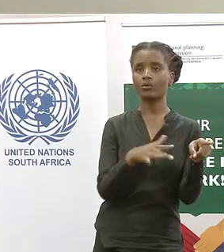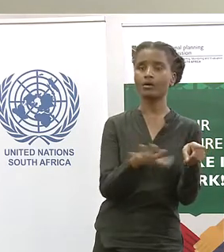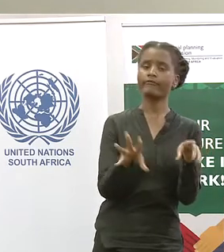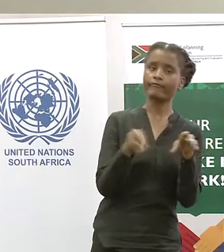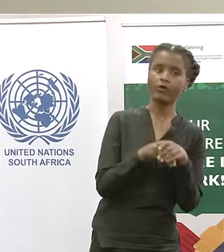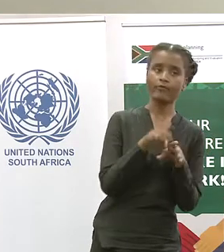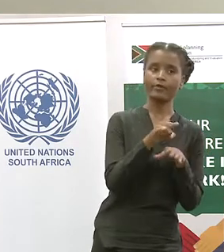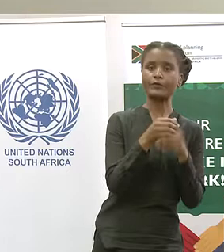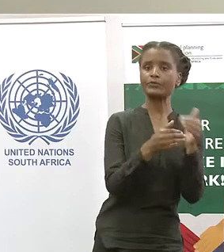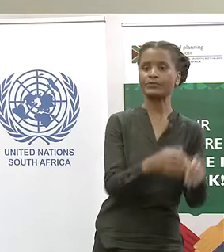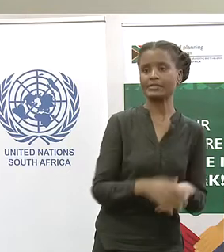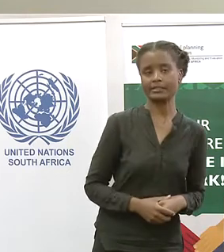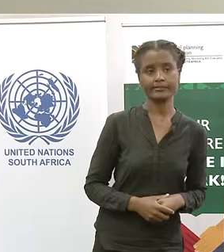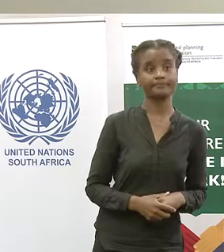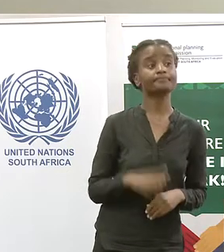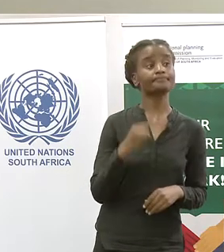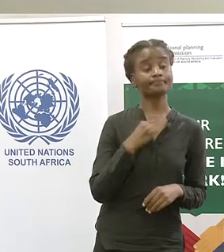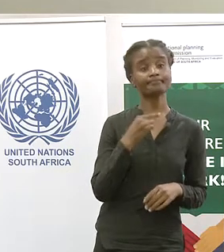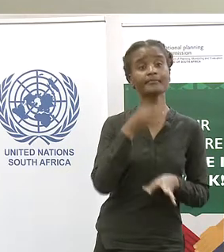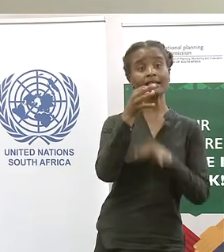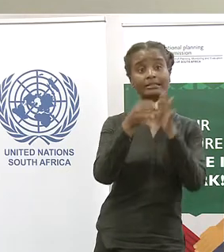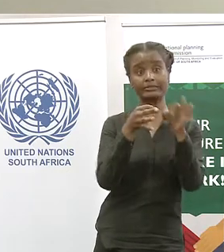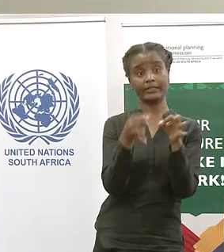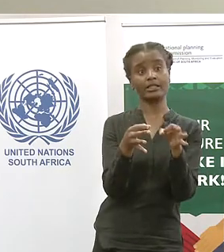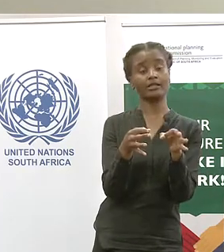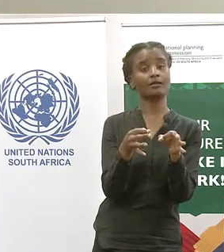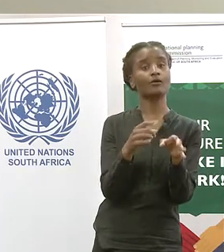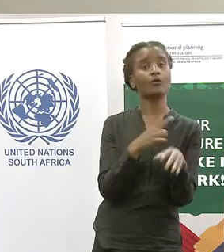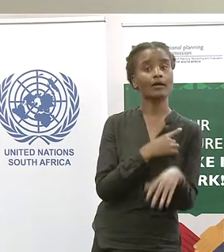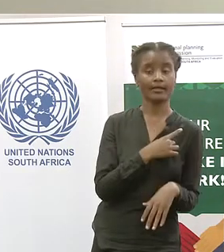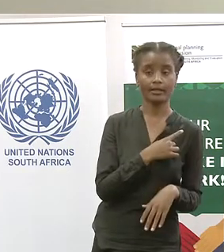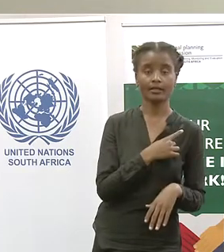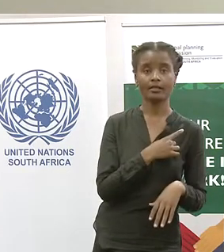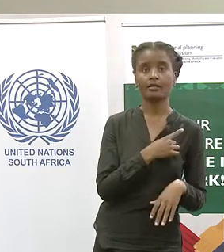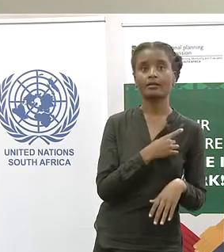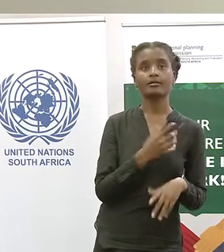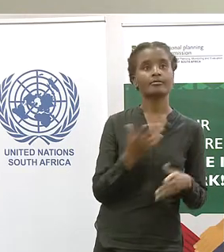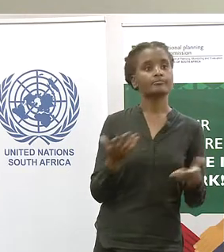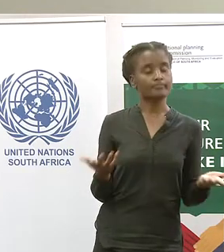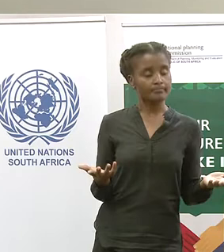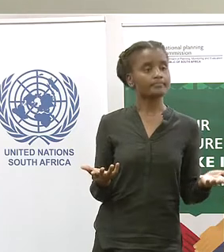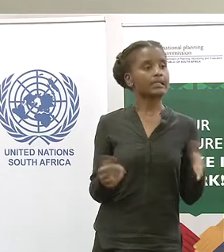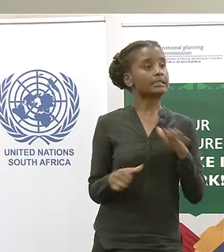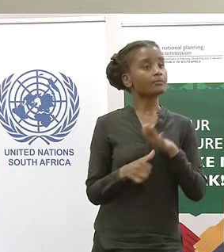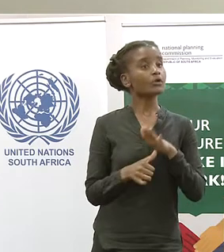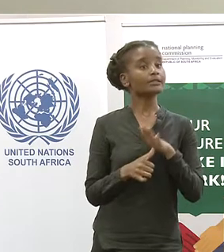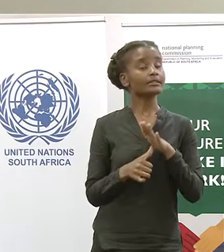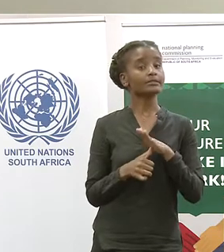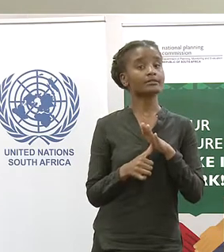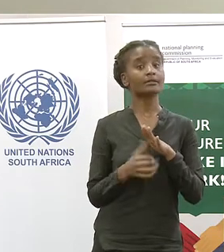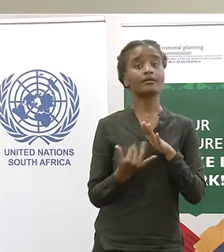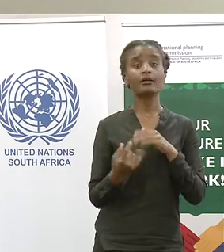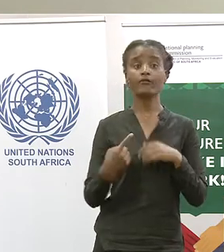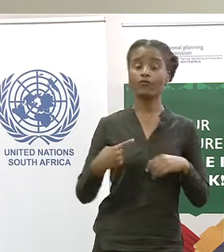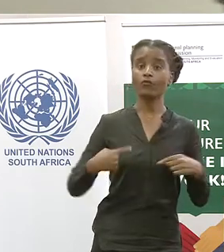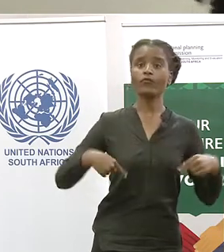processes. So I highlight this because it's really fitting for us